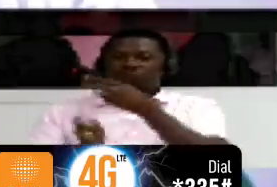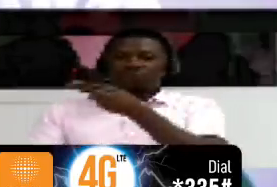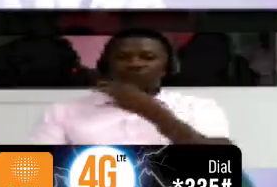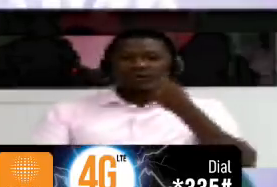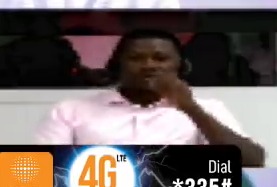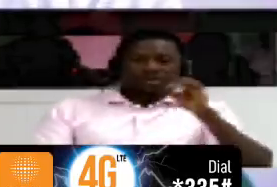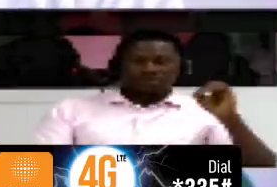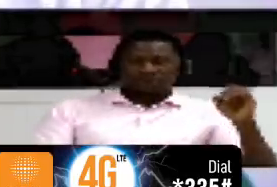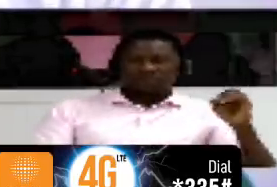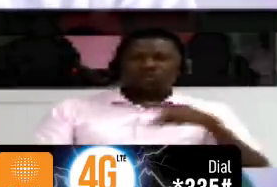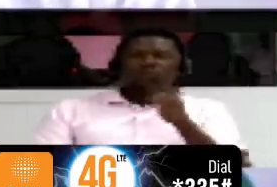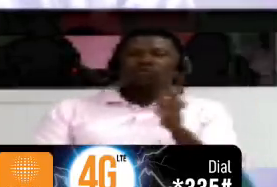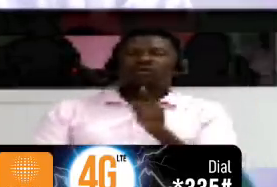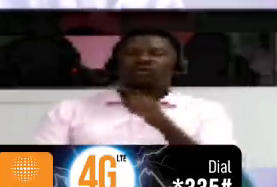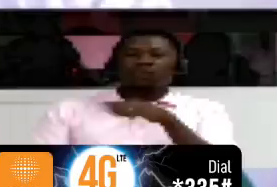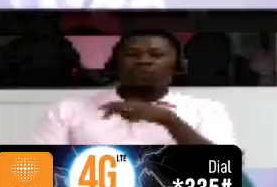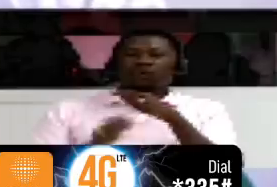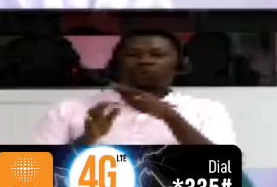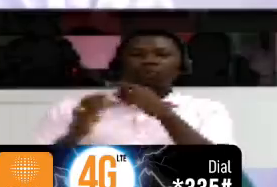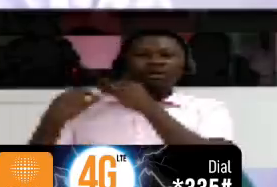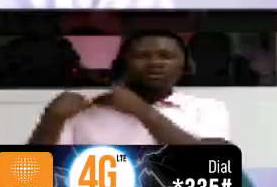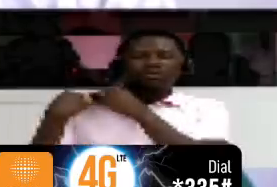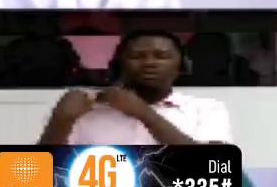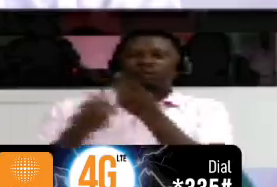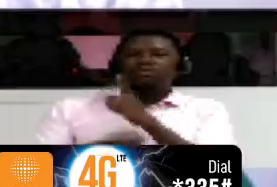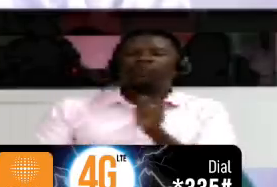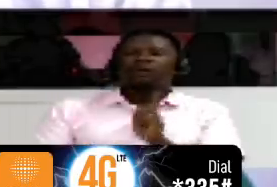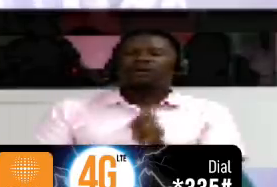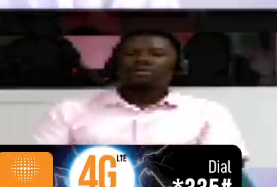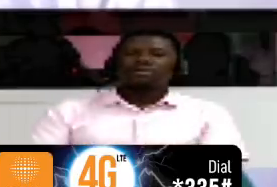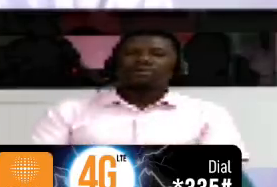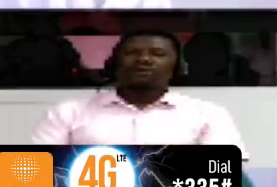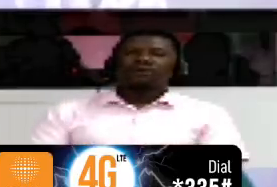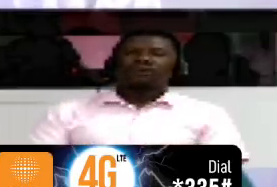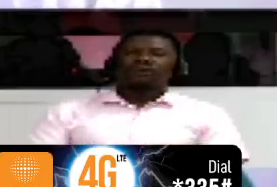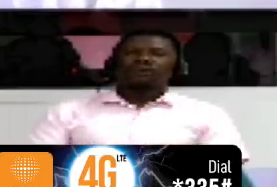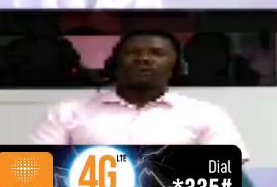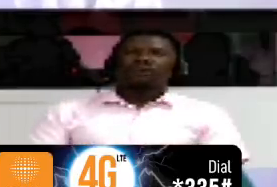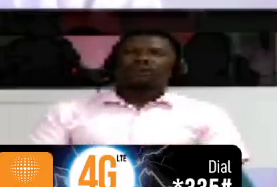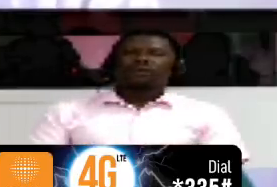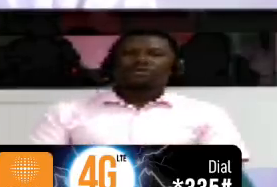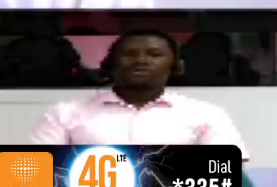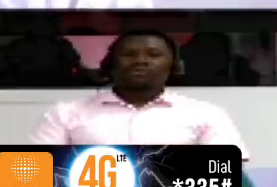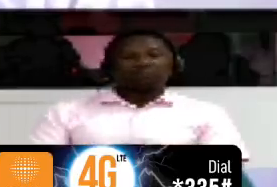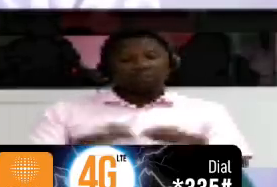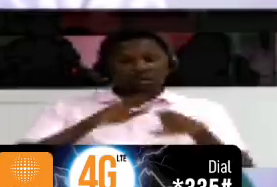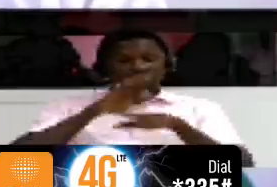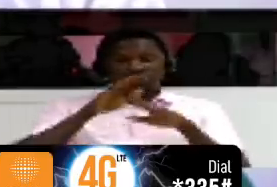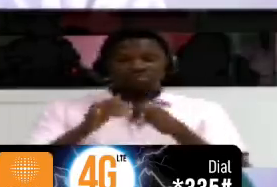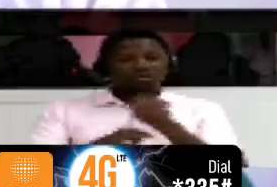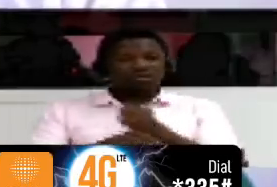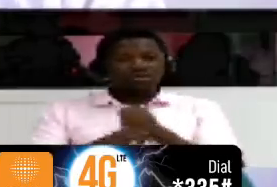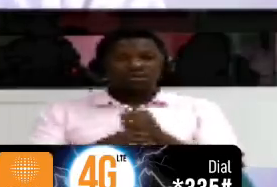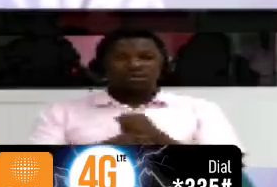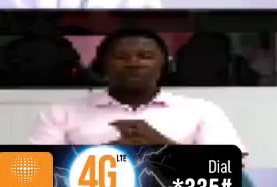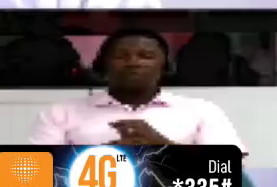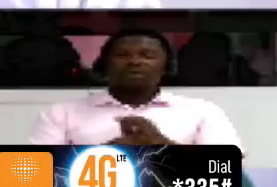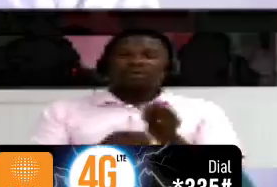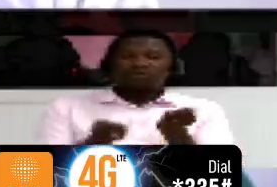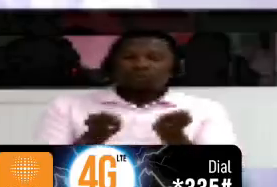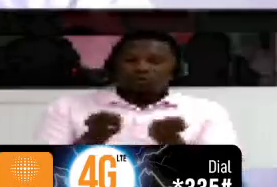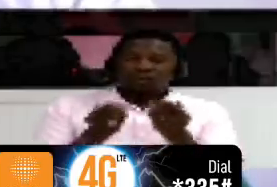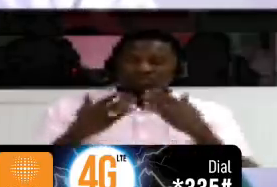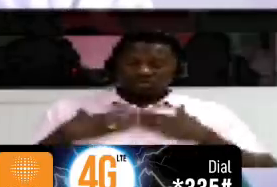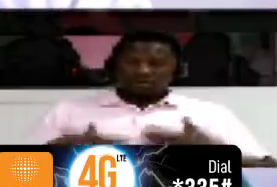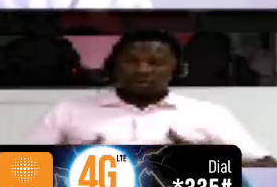responsibilities? Basically, is to make sure that the student body within the